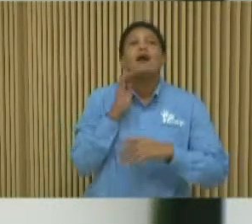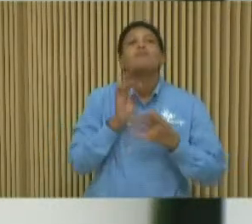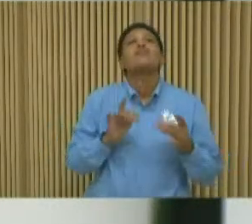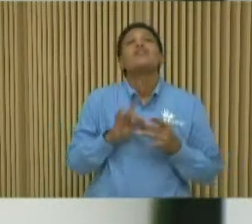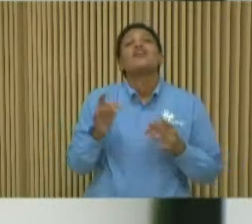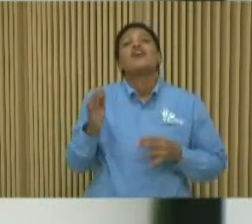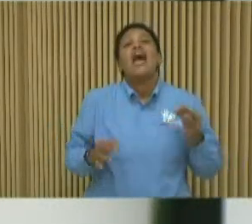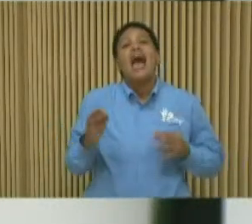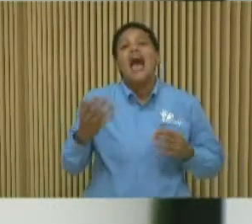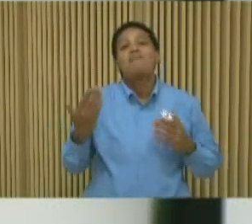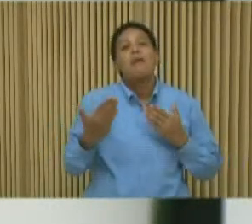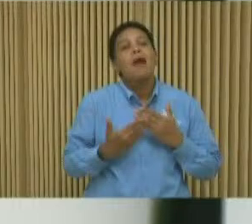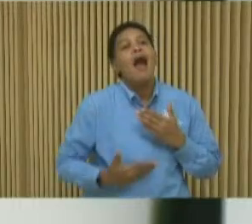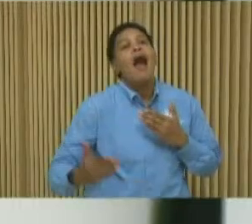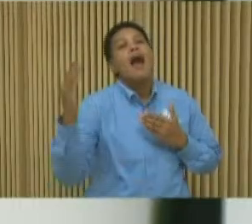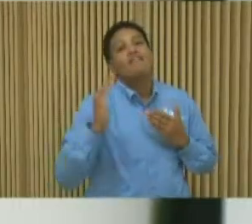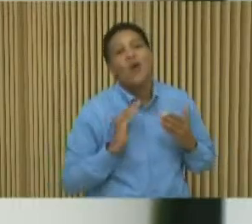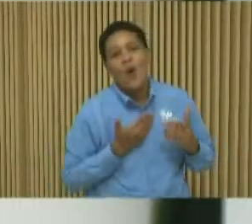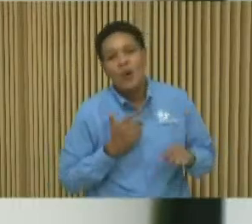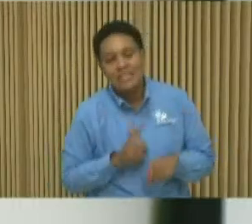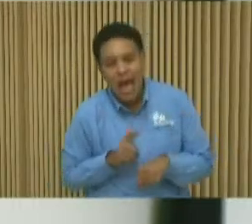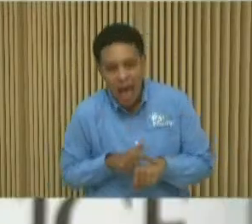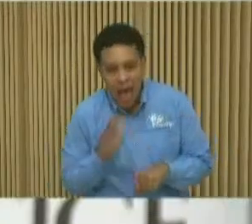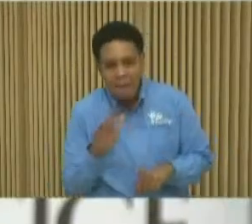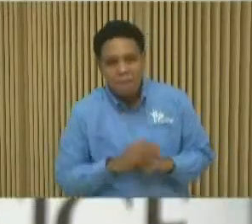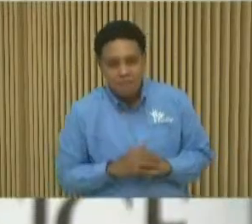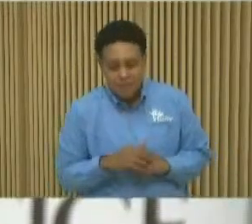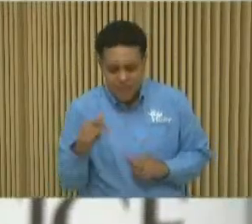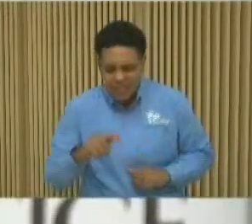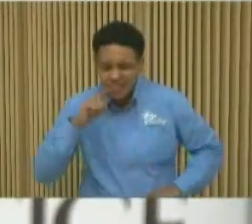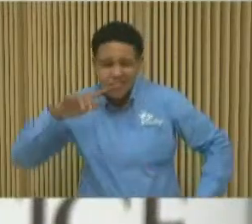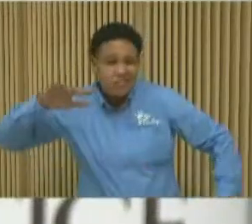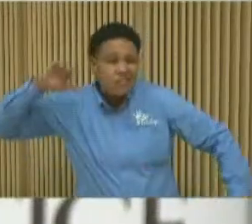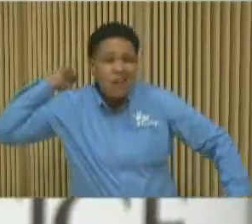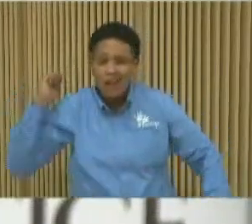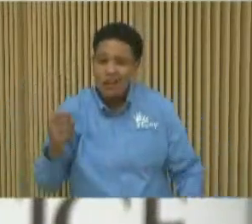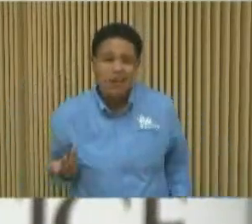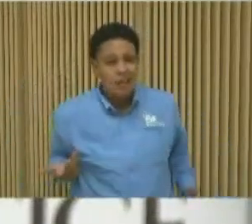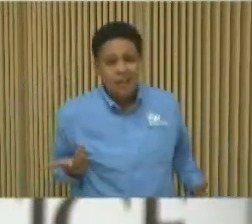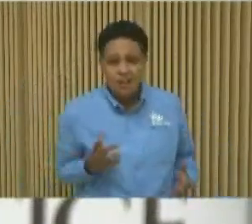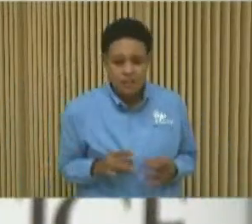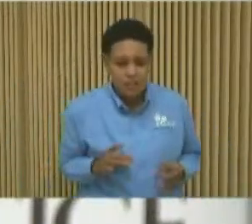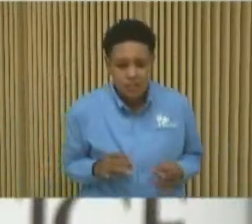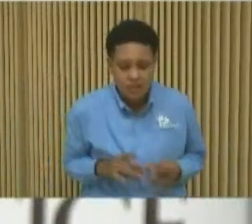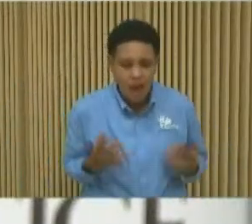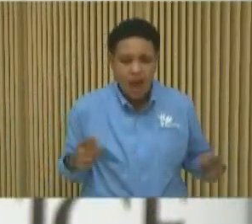our time. This has been for a long time in the making. It's